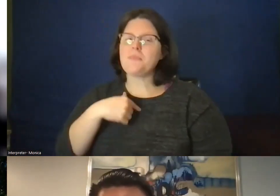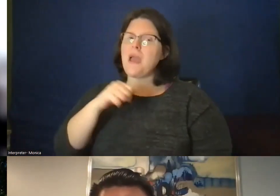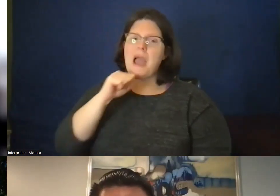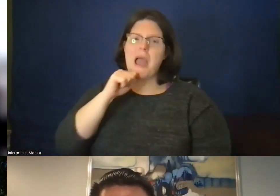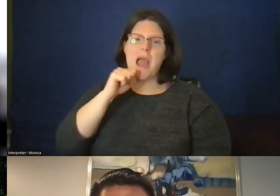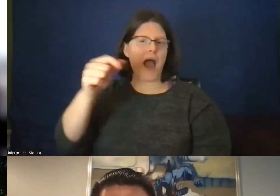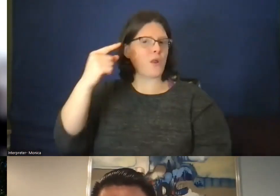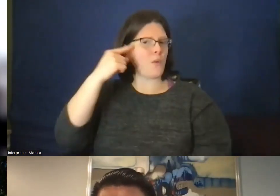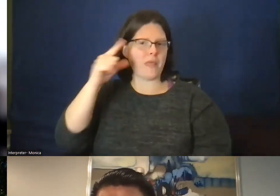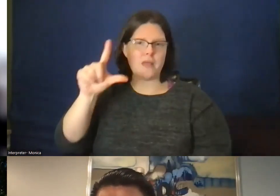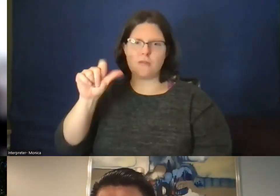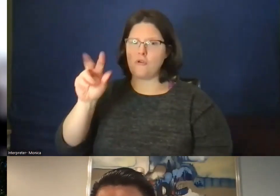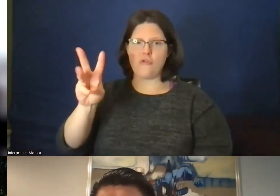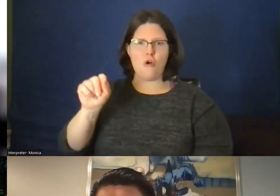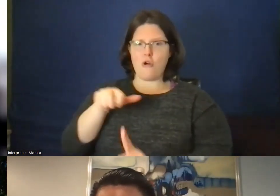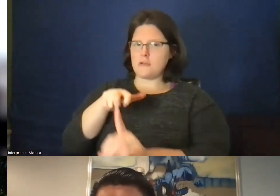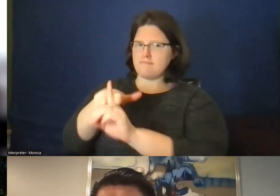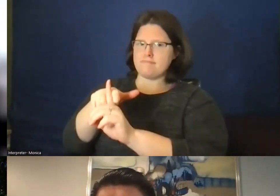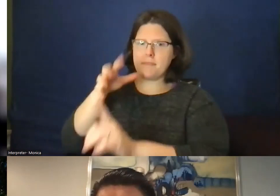have addressed that yet.